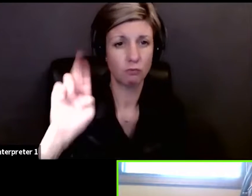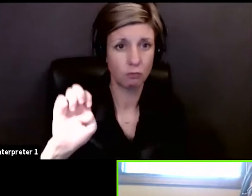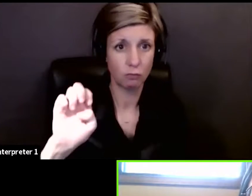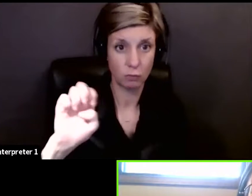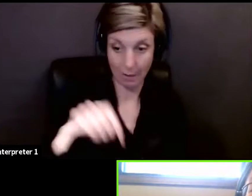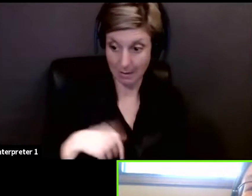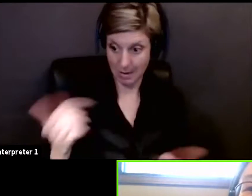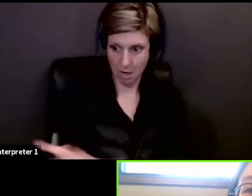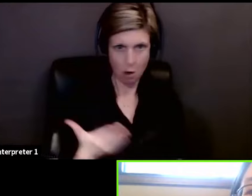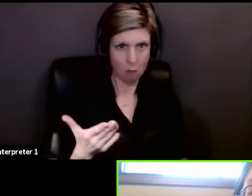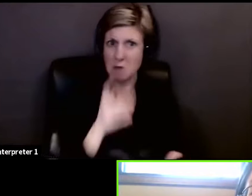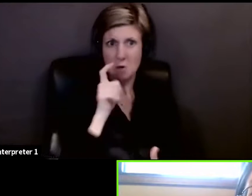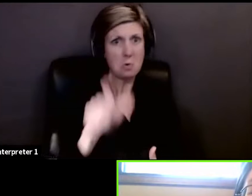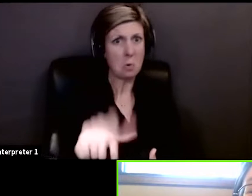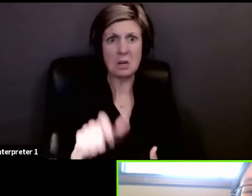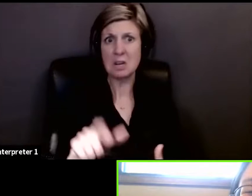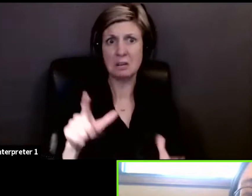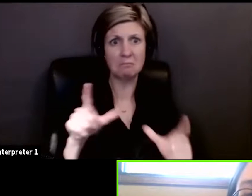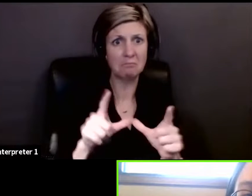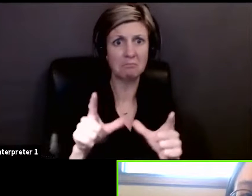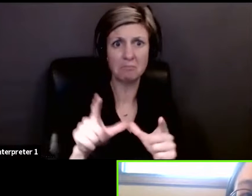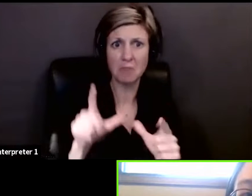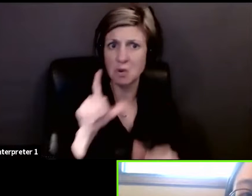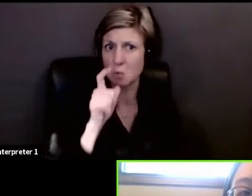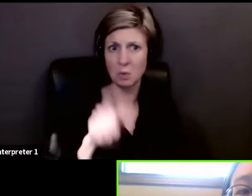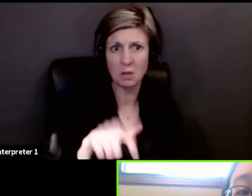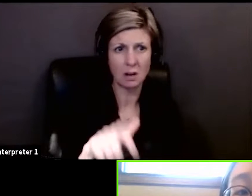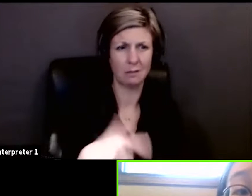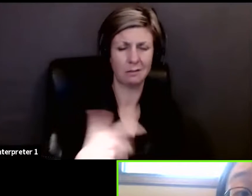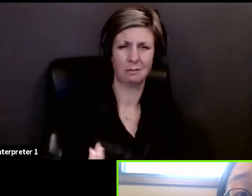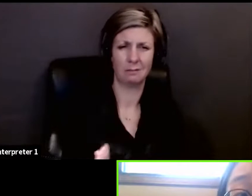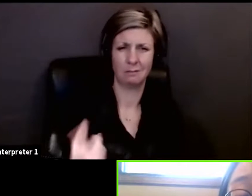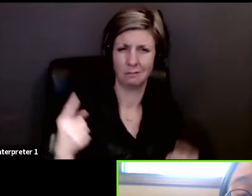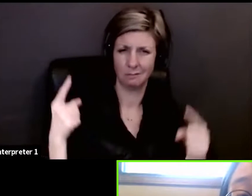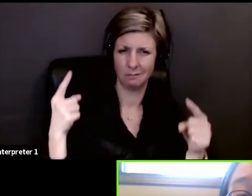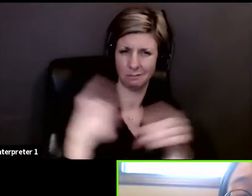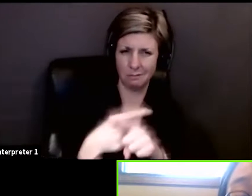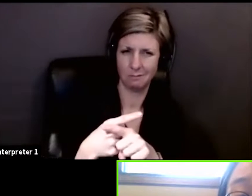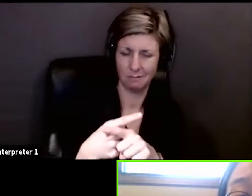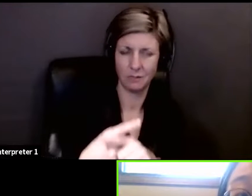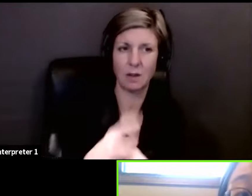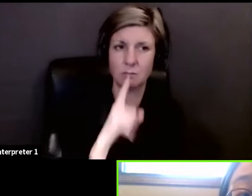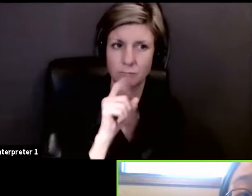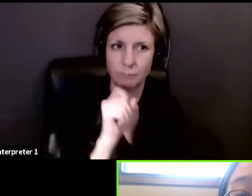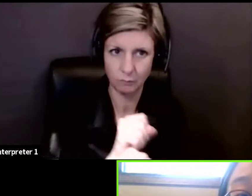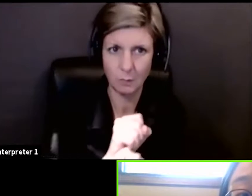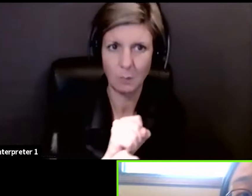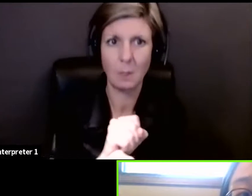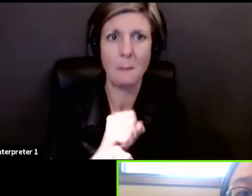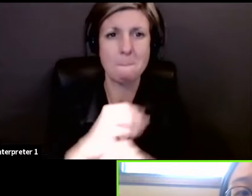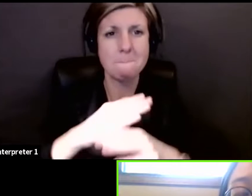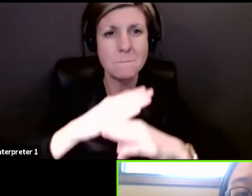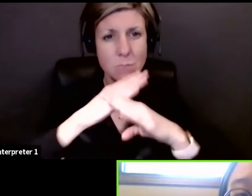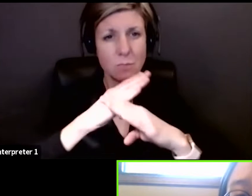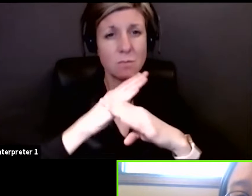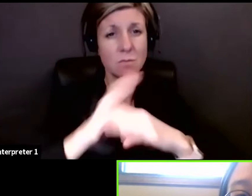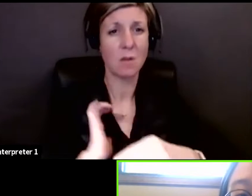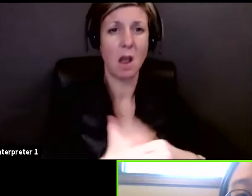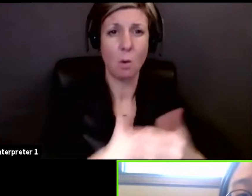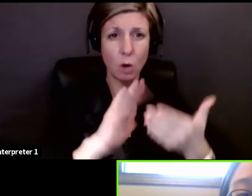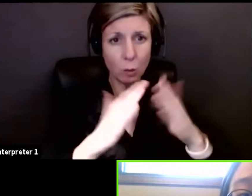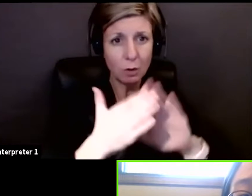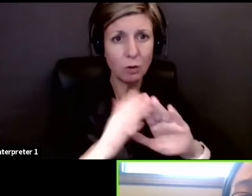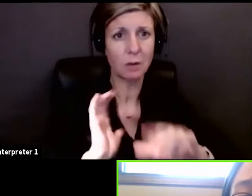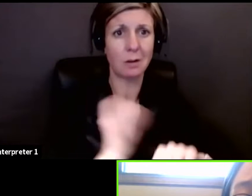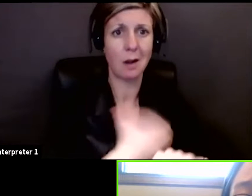So that's also something that gets in the way of our communities and our elders accessing treatment. It's